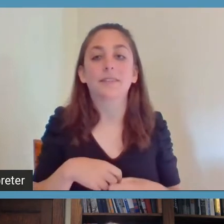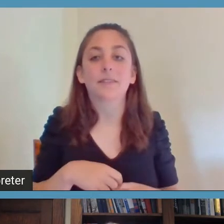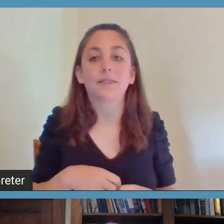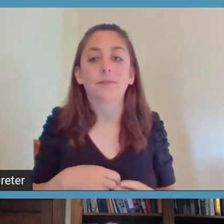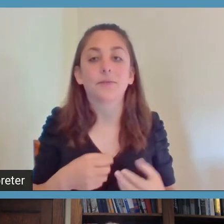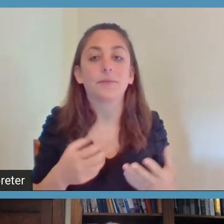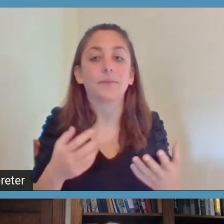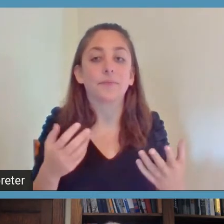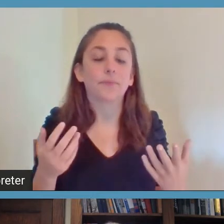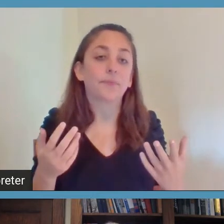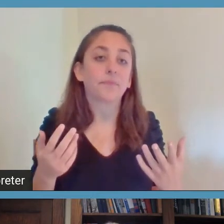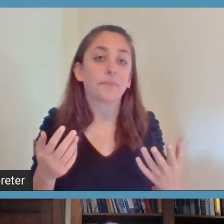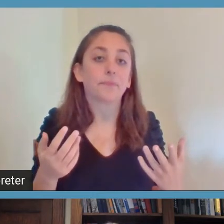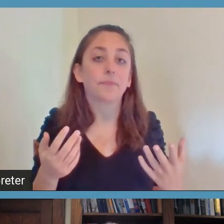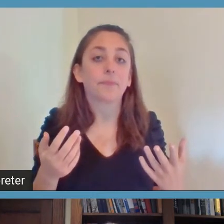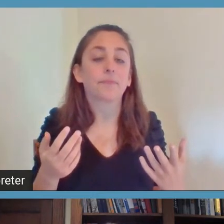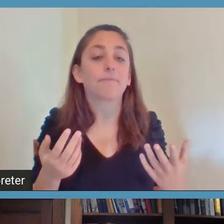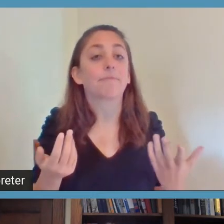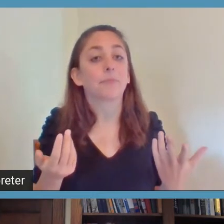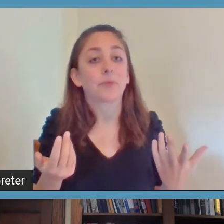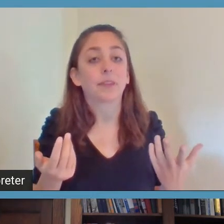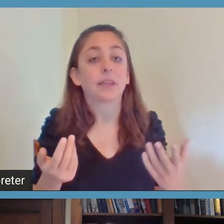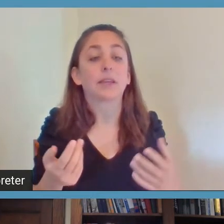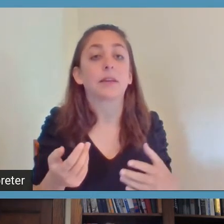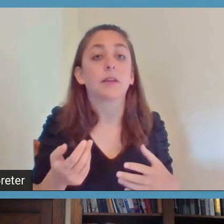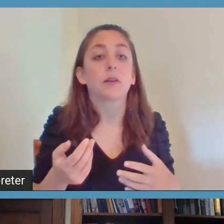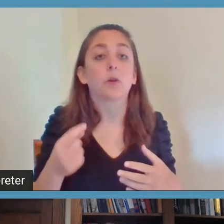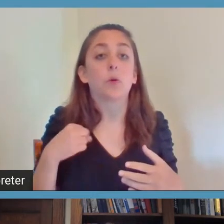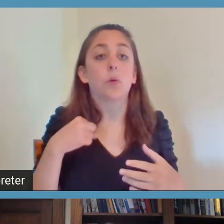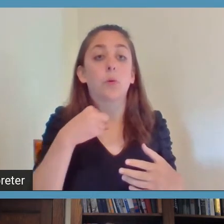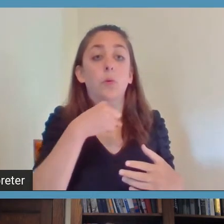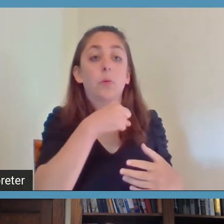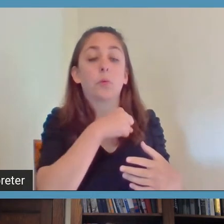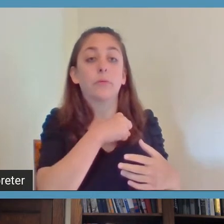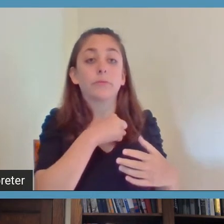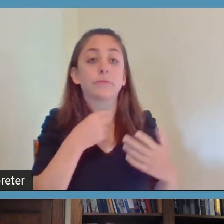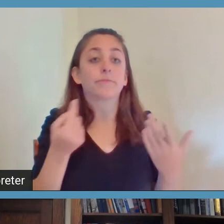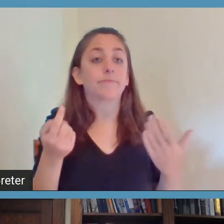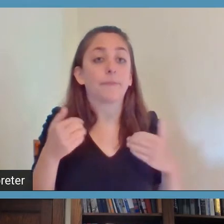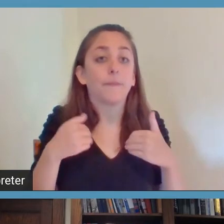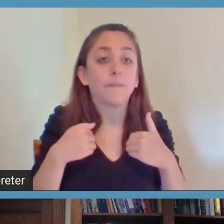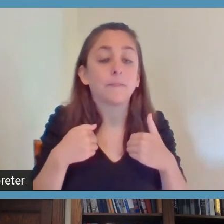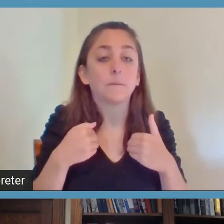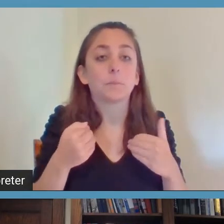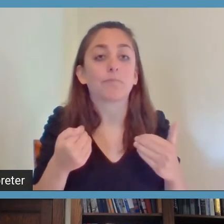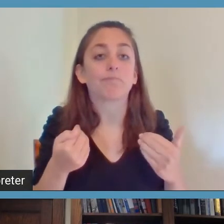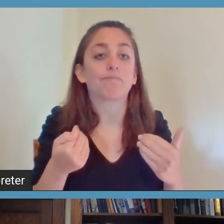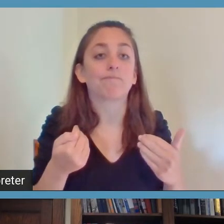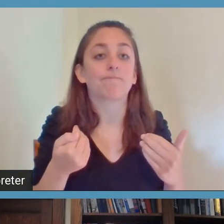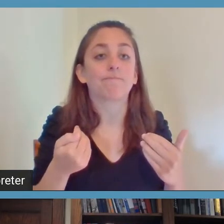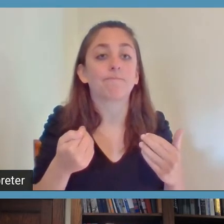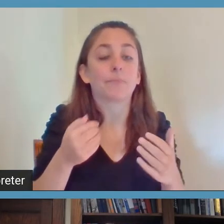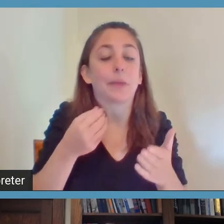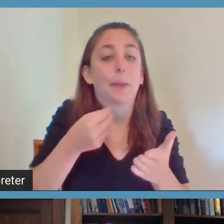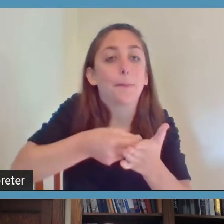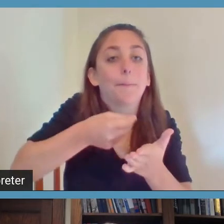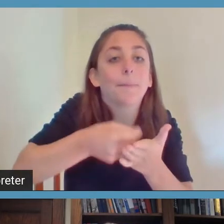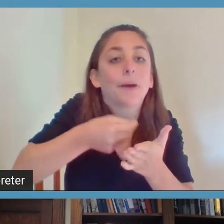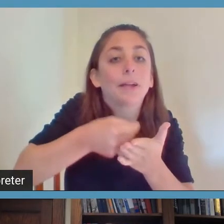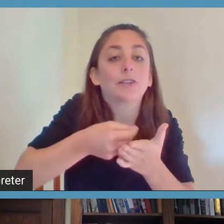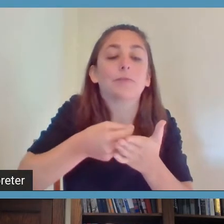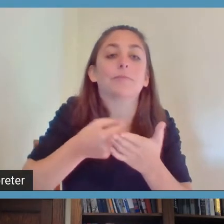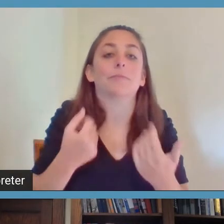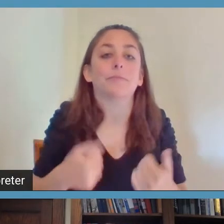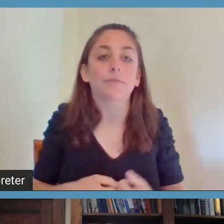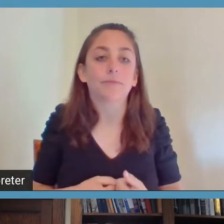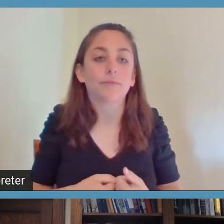So I guess you can say we had buy-in from the very beginning. We had that budgeted seed money,